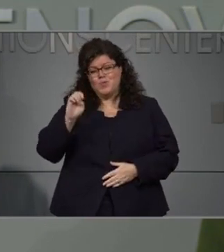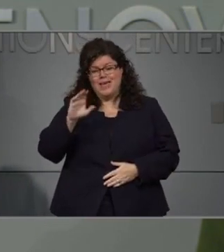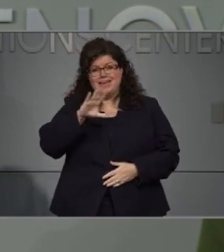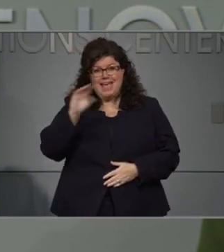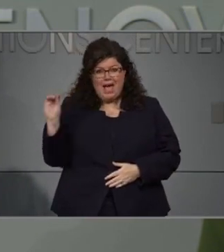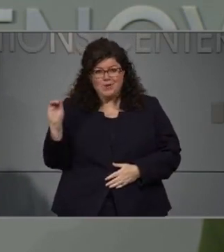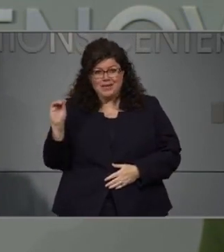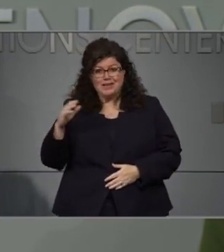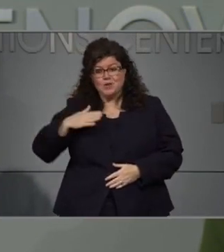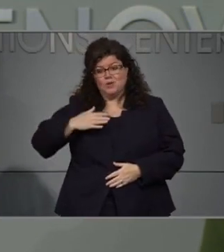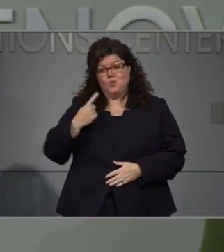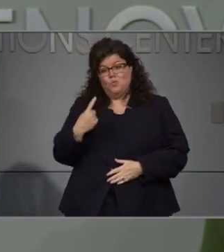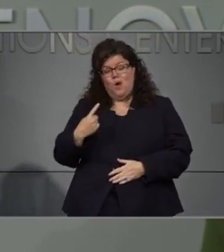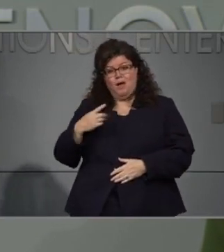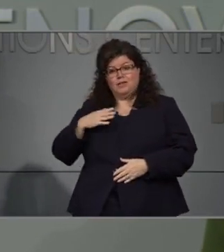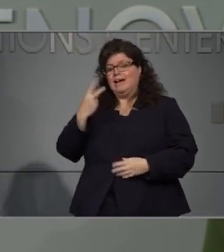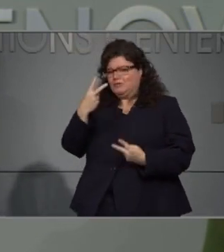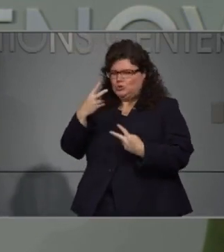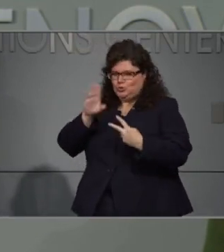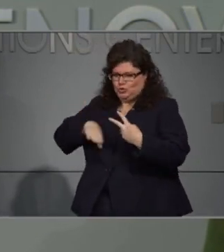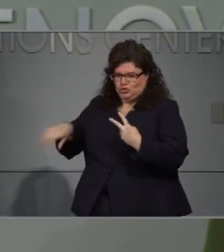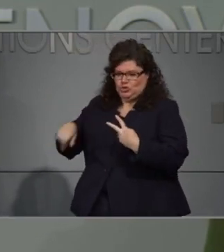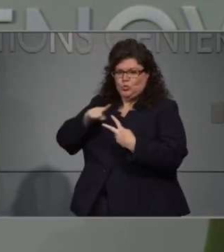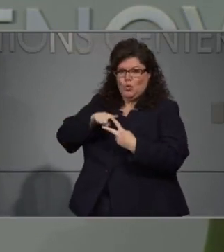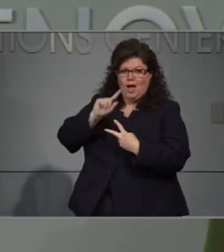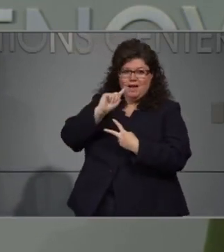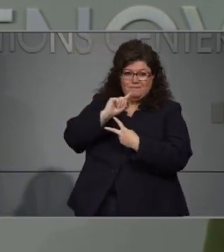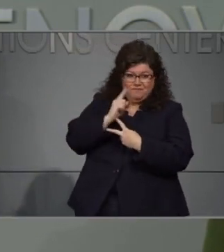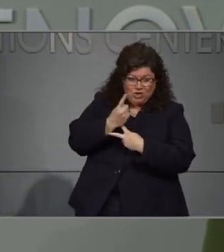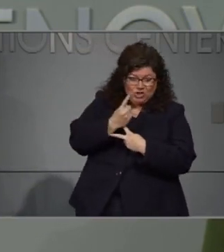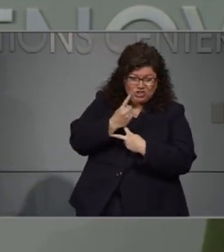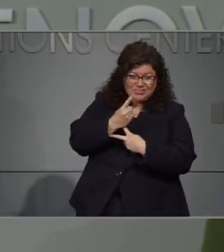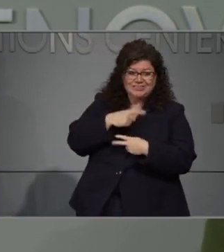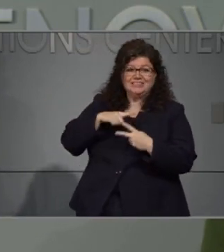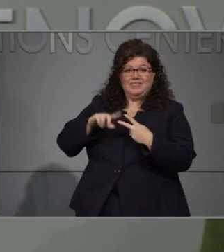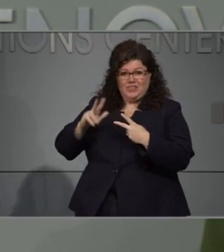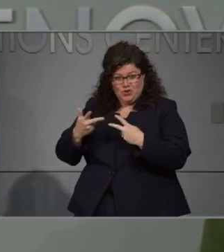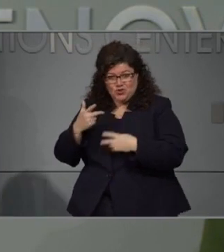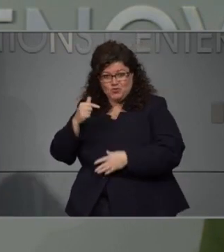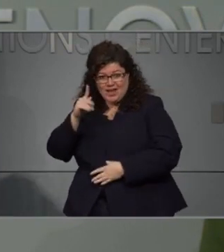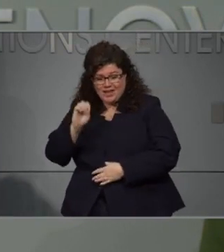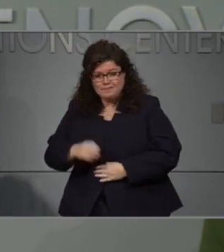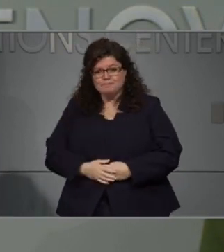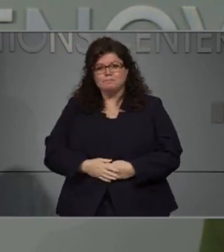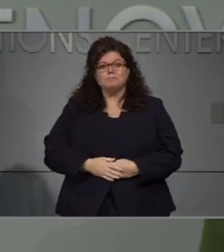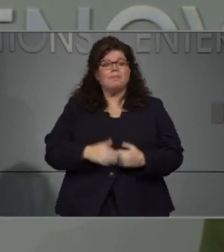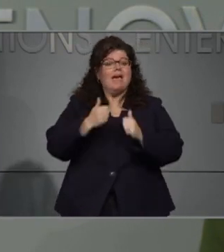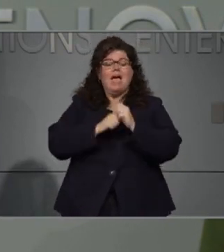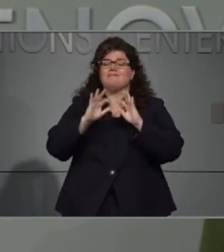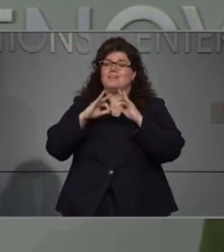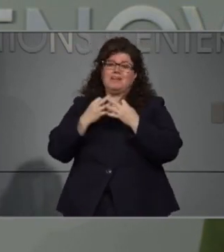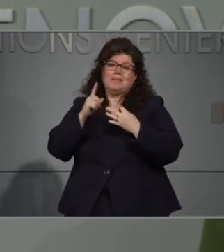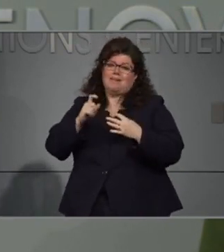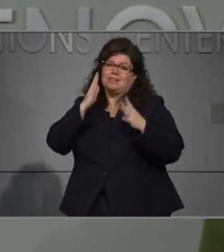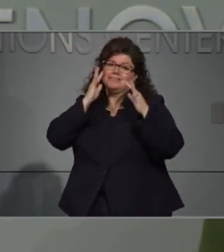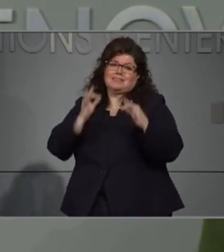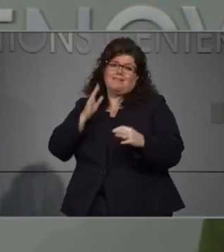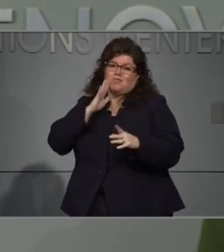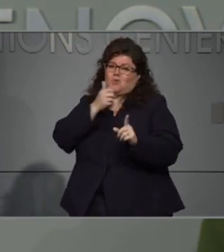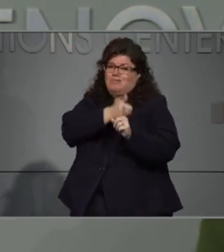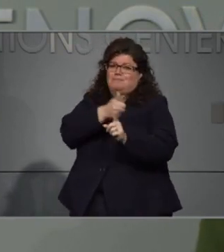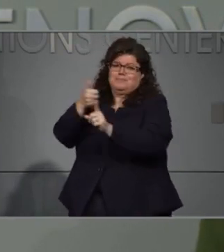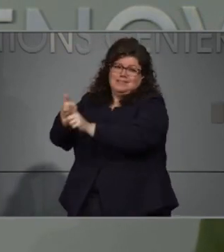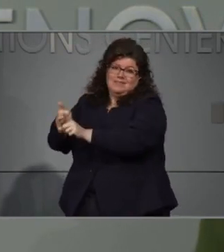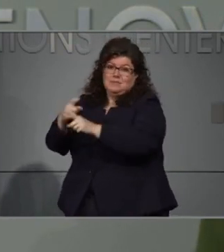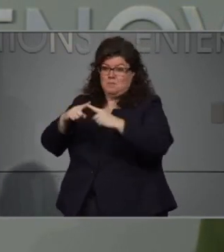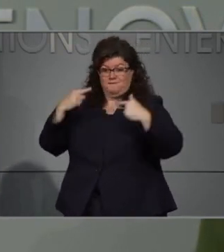first grader and a rising third grader. And, look, every family has to make a decision that is right for them. But